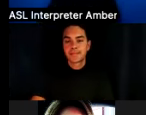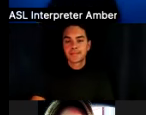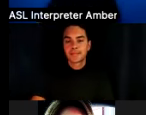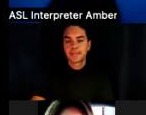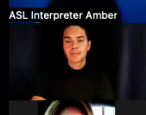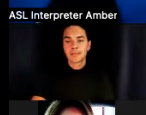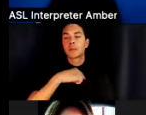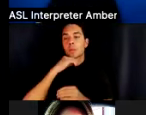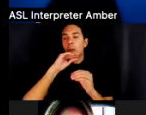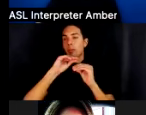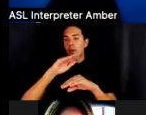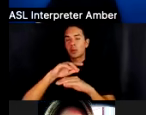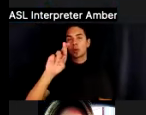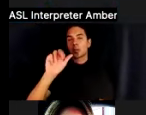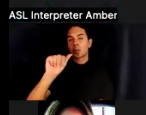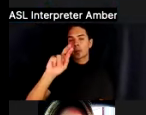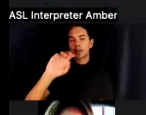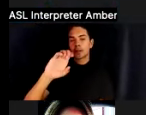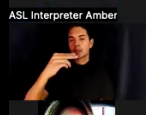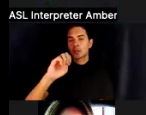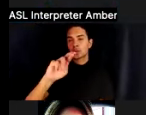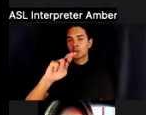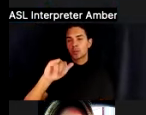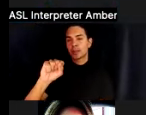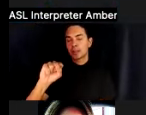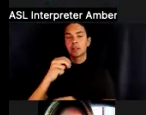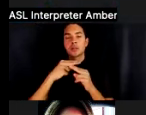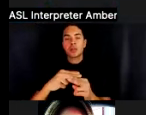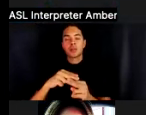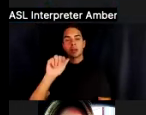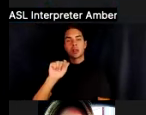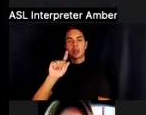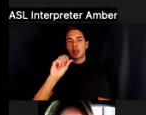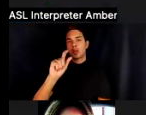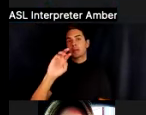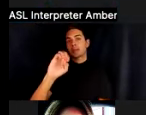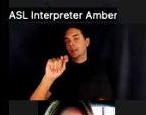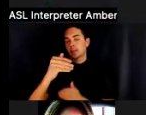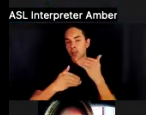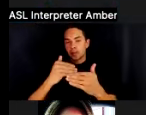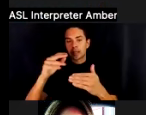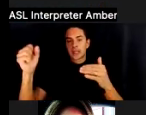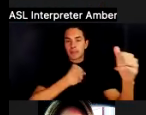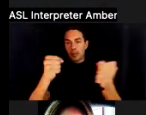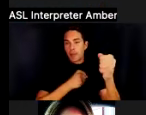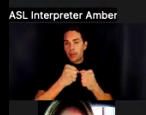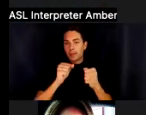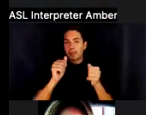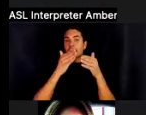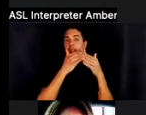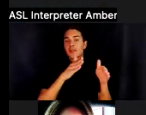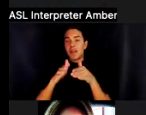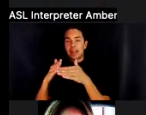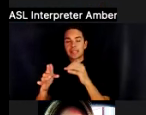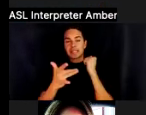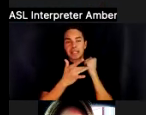rancherias, there was an allotment process. And when that happened, it did that divide tactic, right? We saw